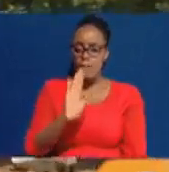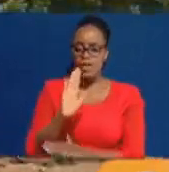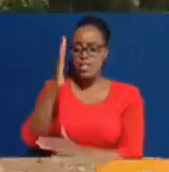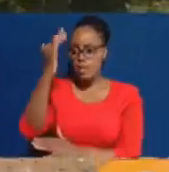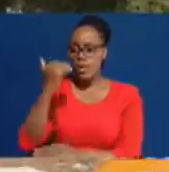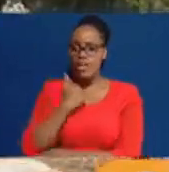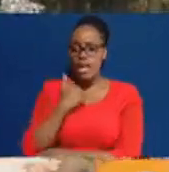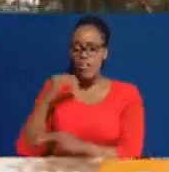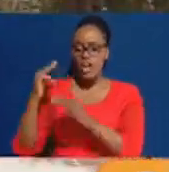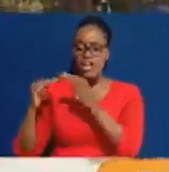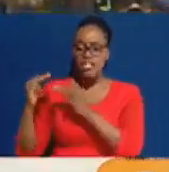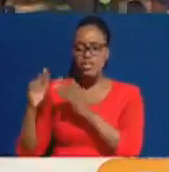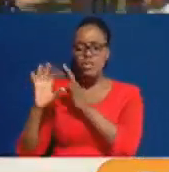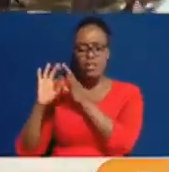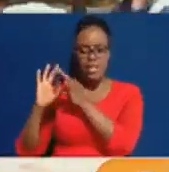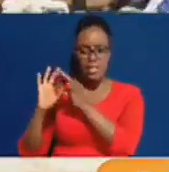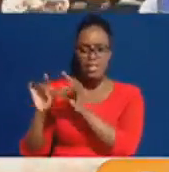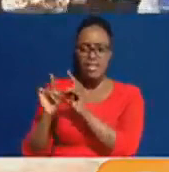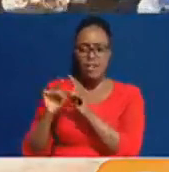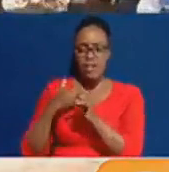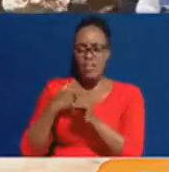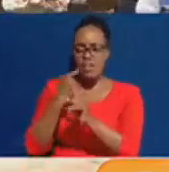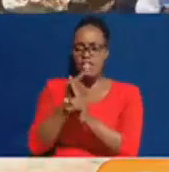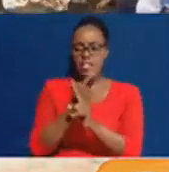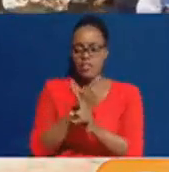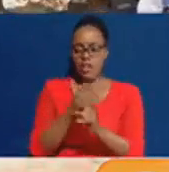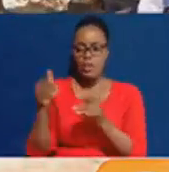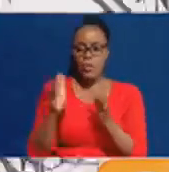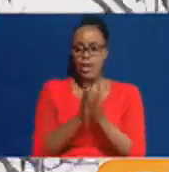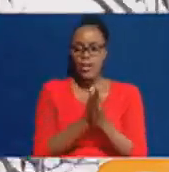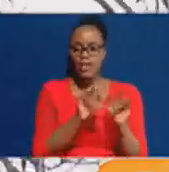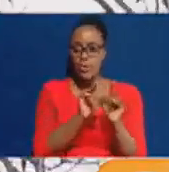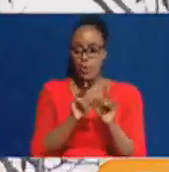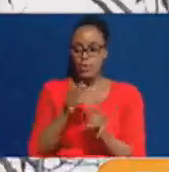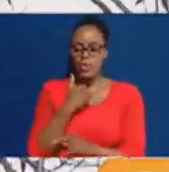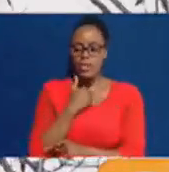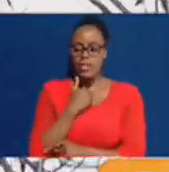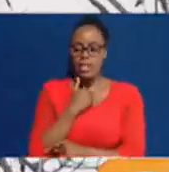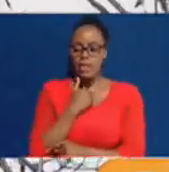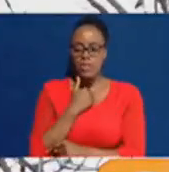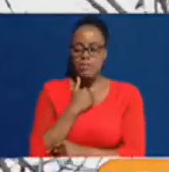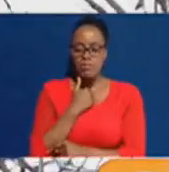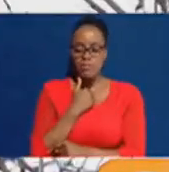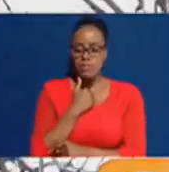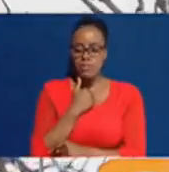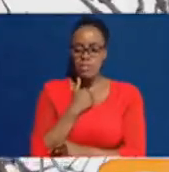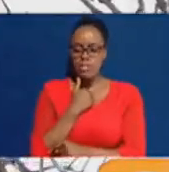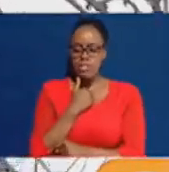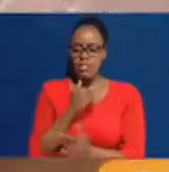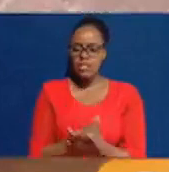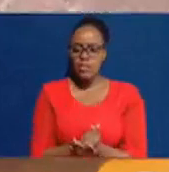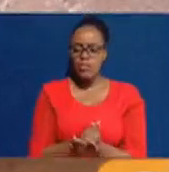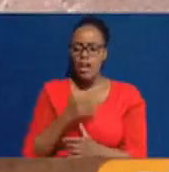are historical and provide habitat for numerous species of insects, reptiles and birds, saying their removal could